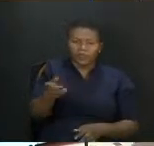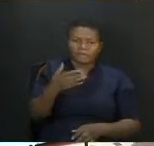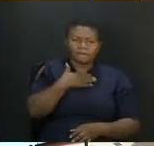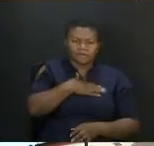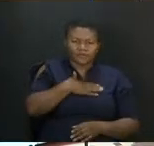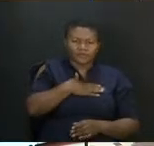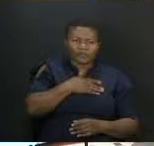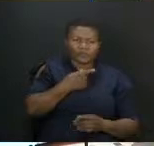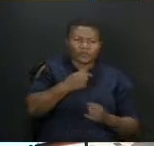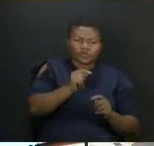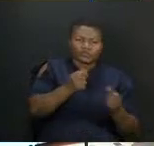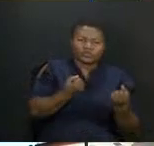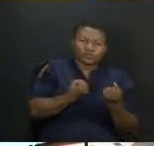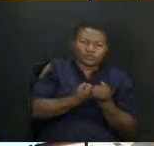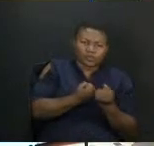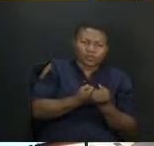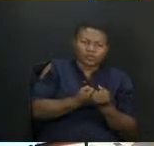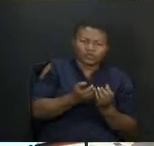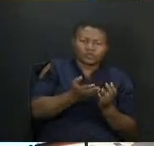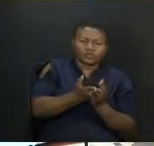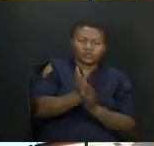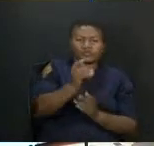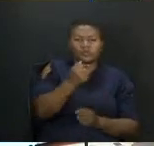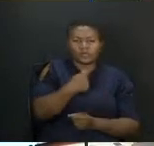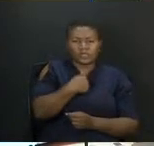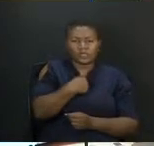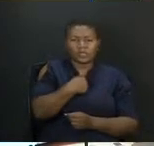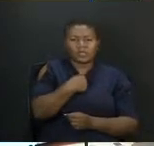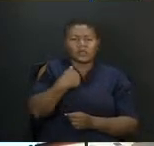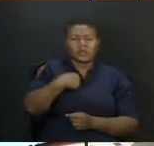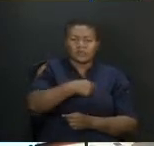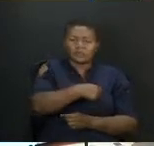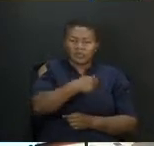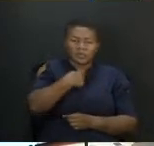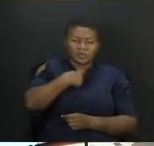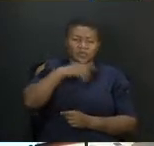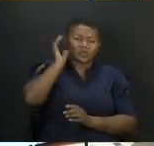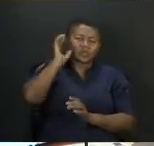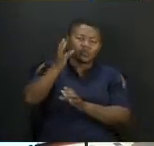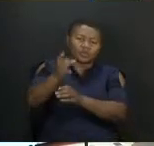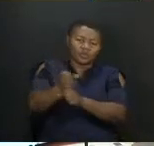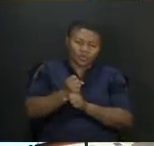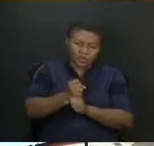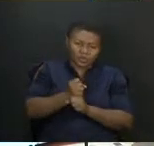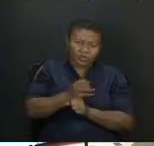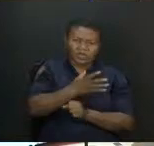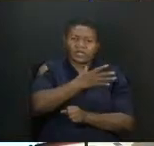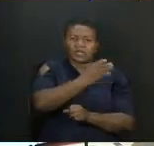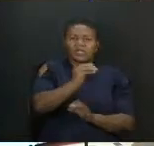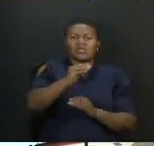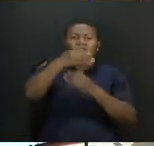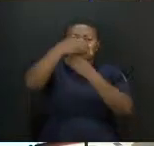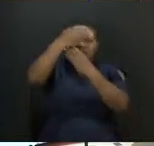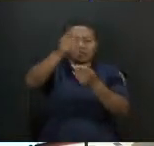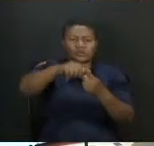me, and it shall be thankfully received and faithfully applied. Thank you, Mr. Speaker.